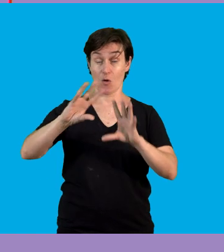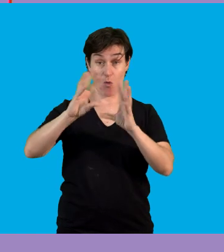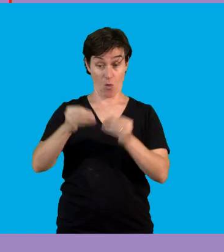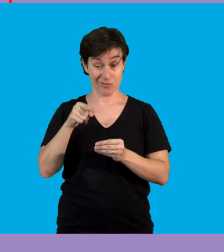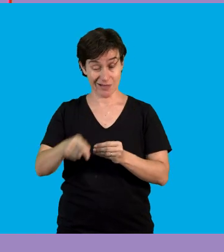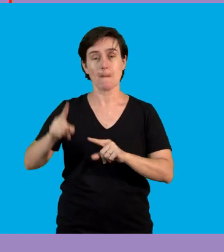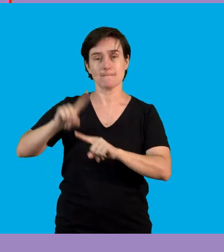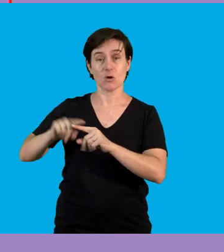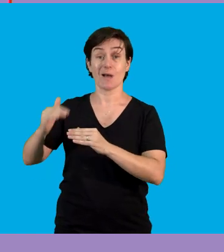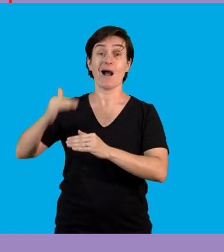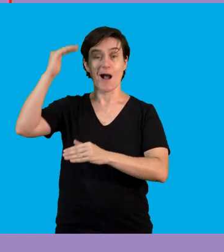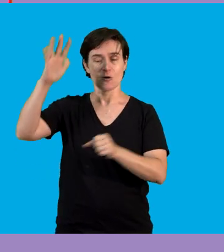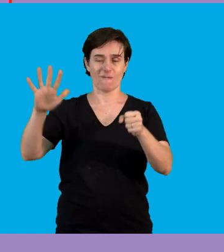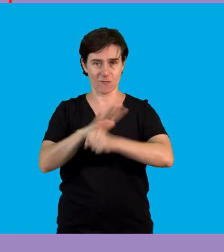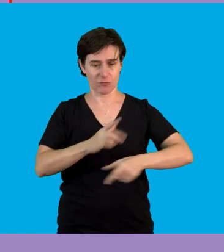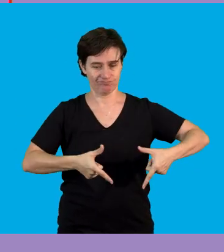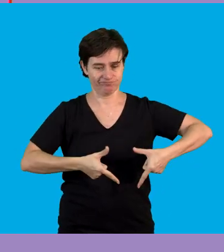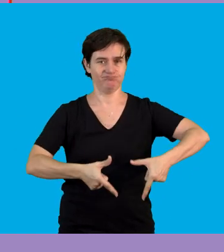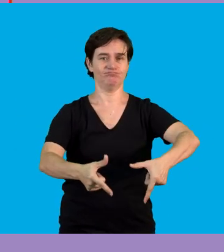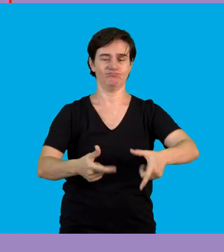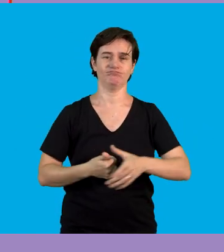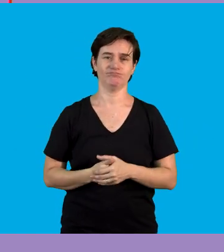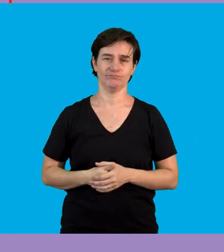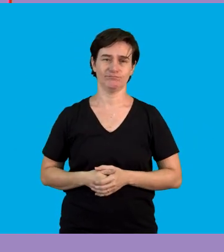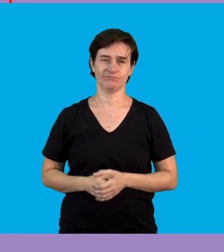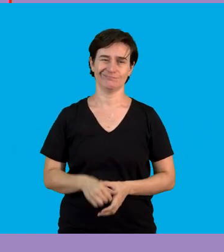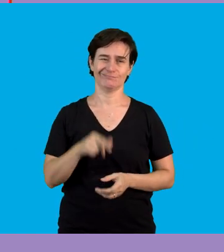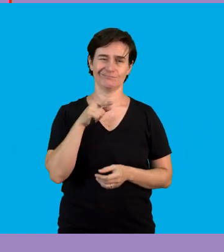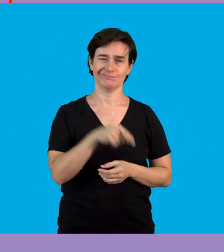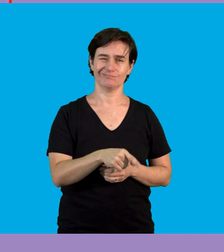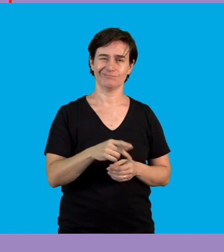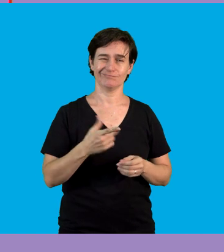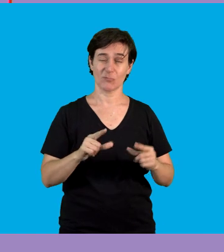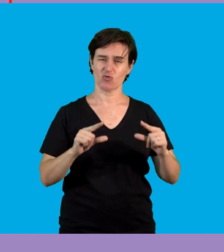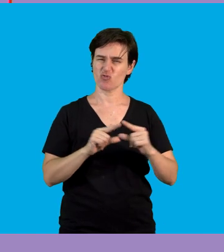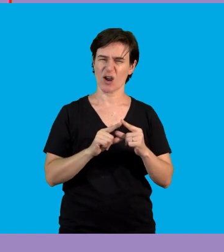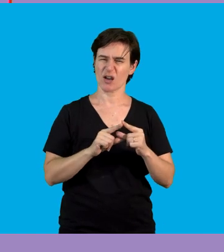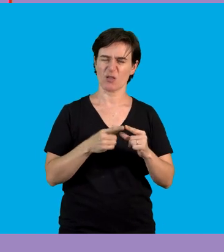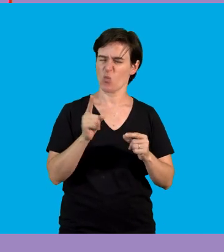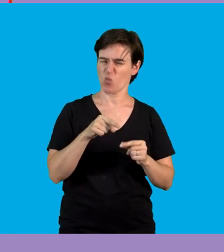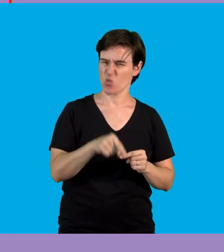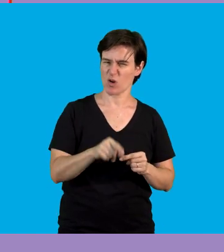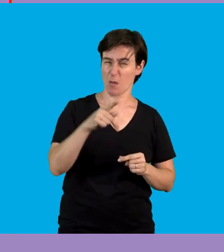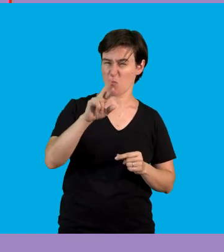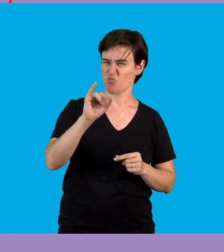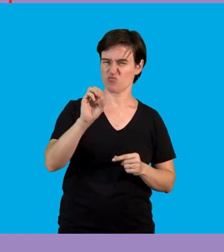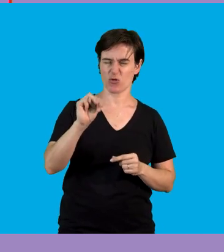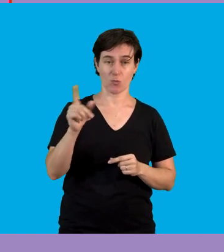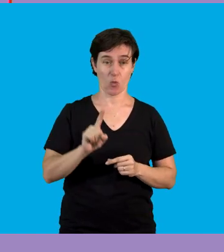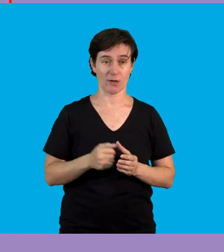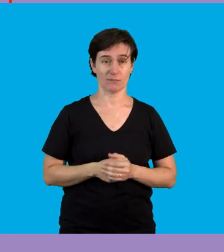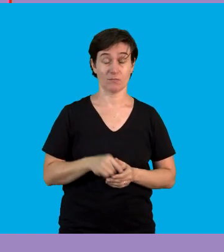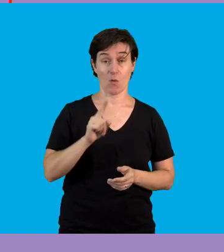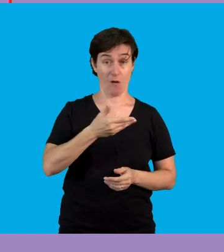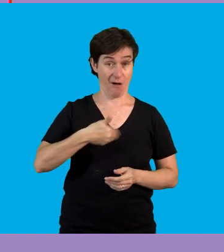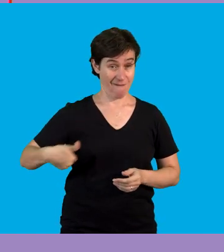this by the height of the prism. So the volume of this triangular prism is going to be